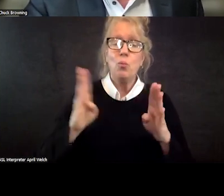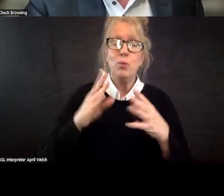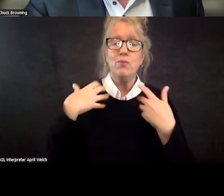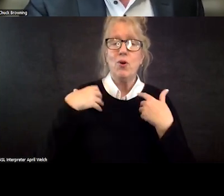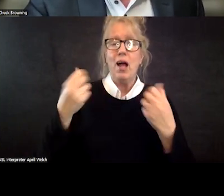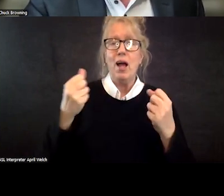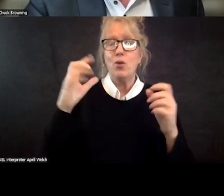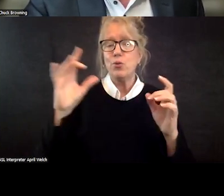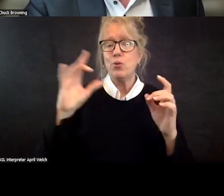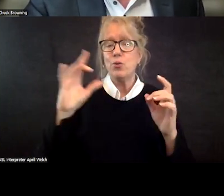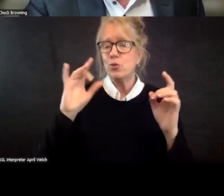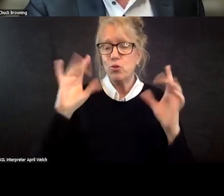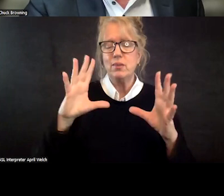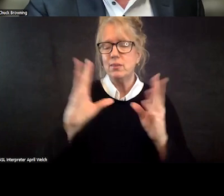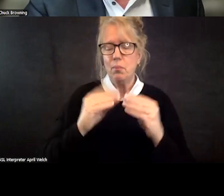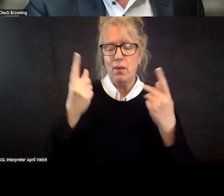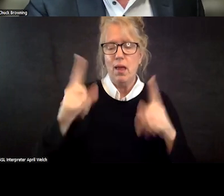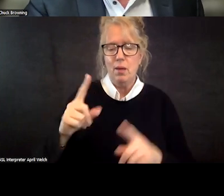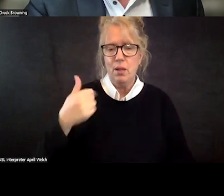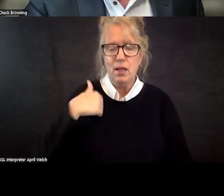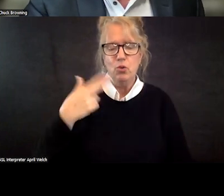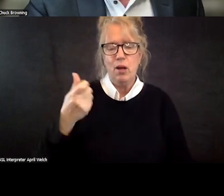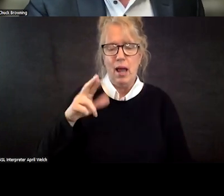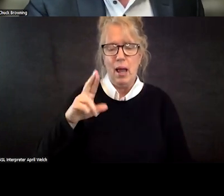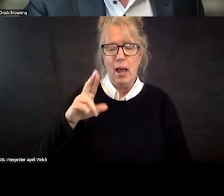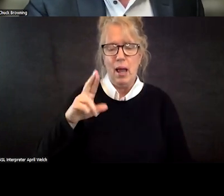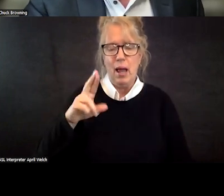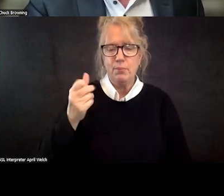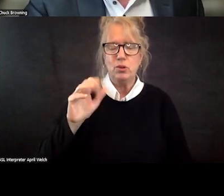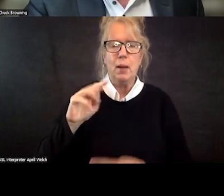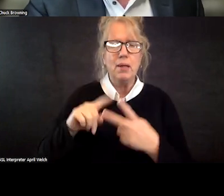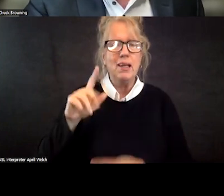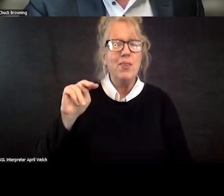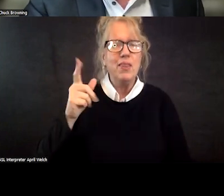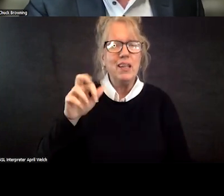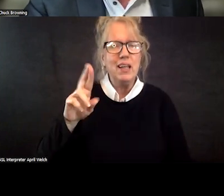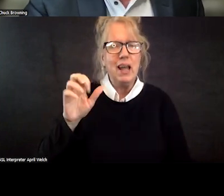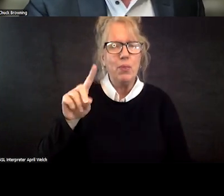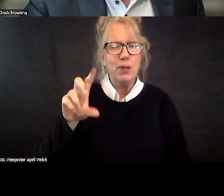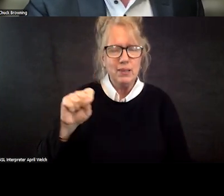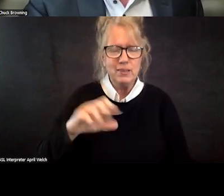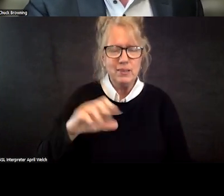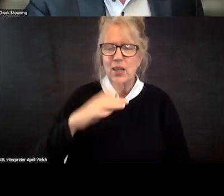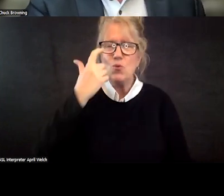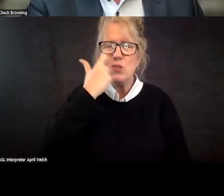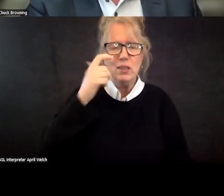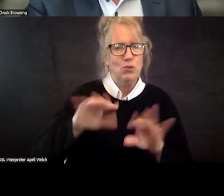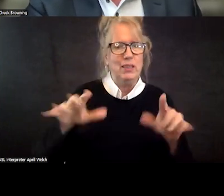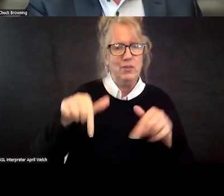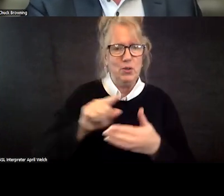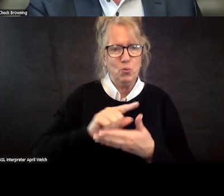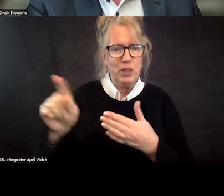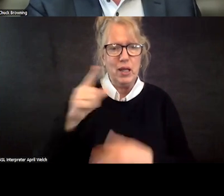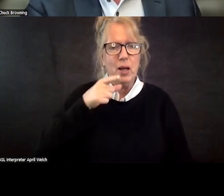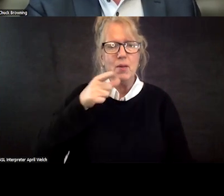Crisis Summit that occurred in Amsterdam in the Netherlands, this was just released this week, the new Global Behavioral Health Crisis